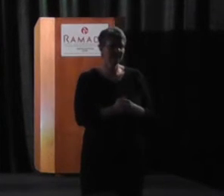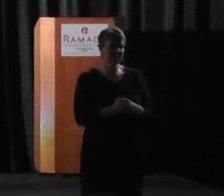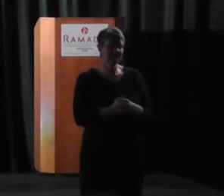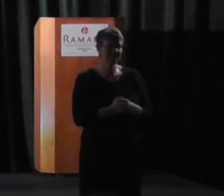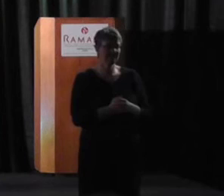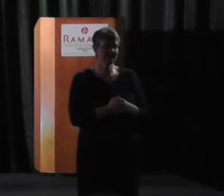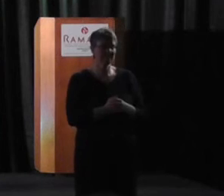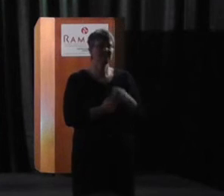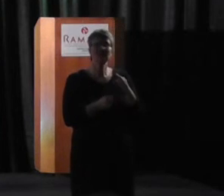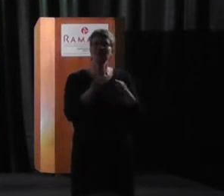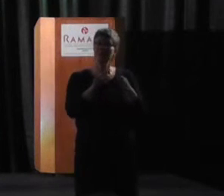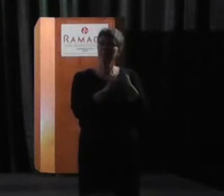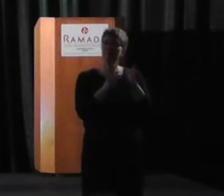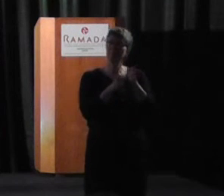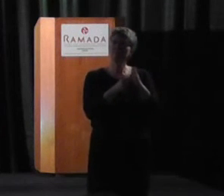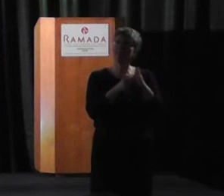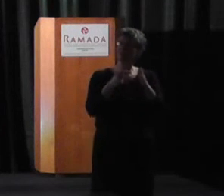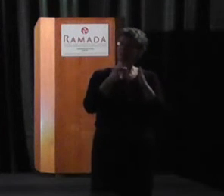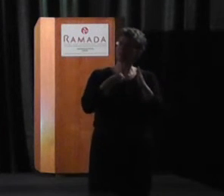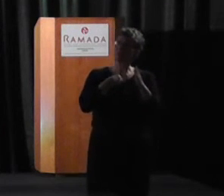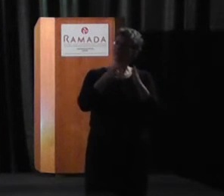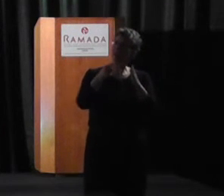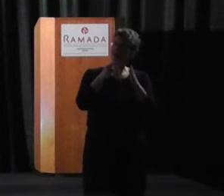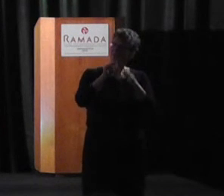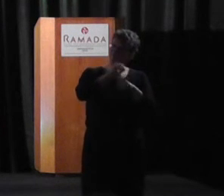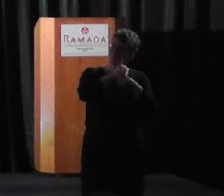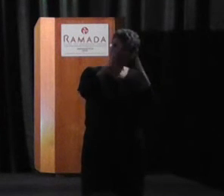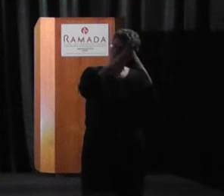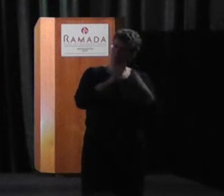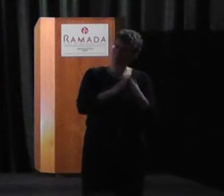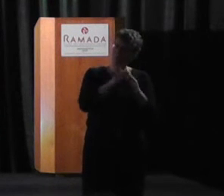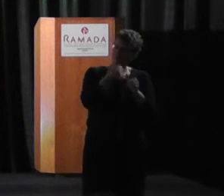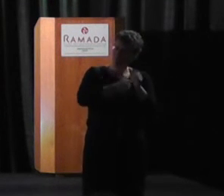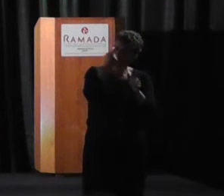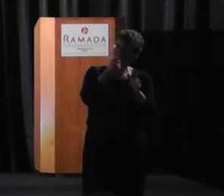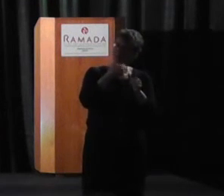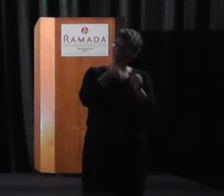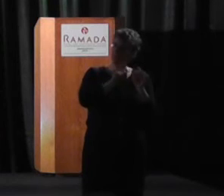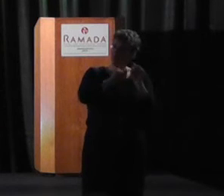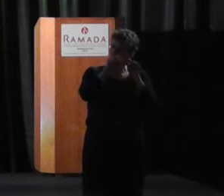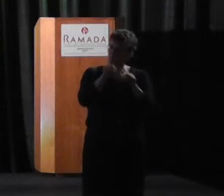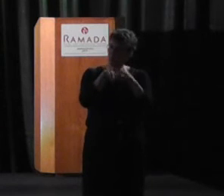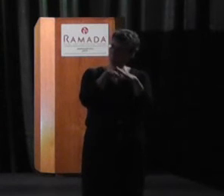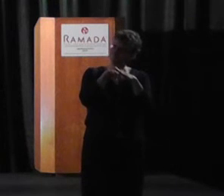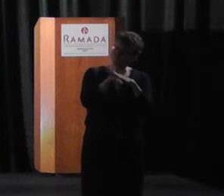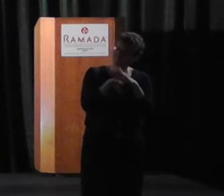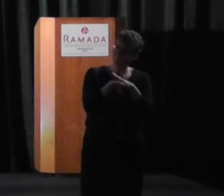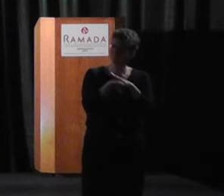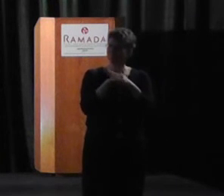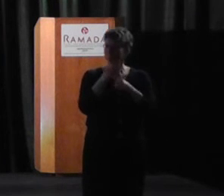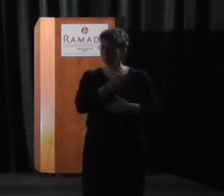opens the door to greater opportunities for enjoyment, creating homes that each and every one of us has easy access to and